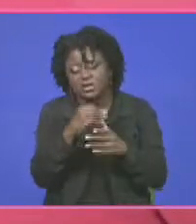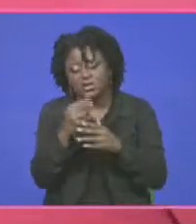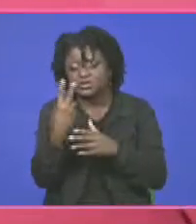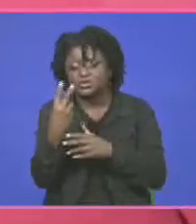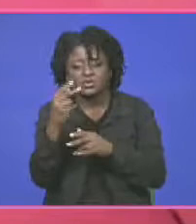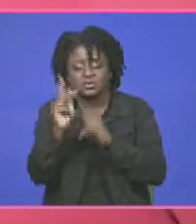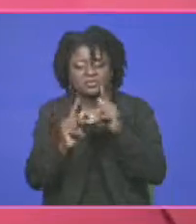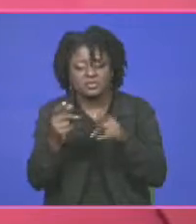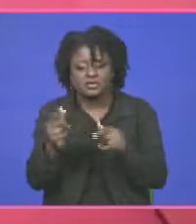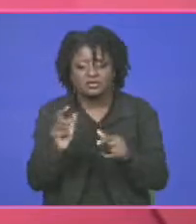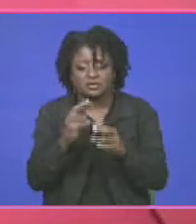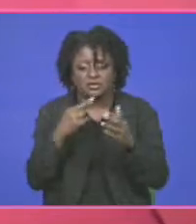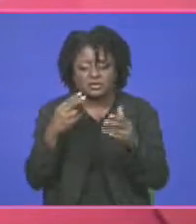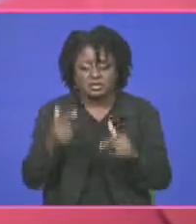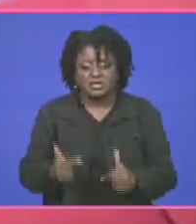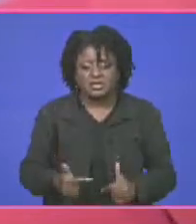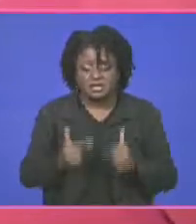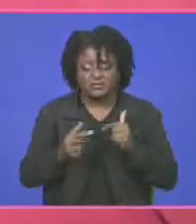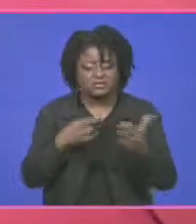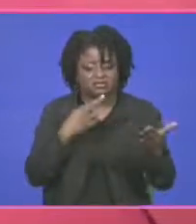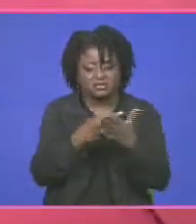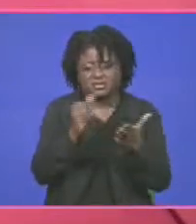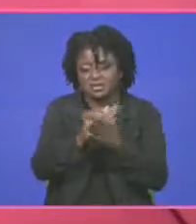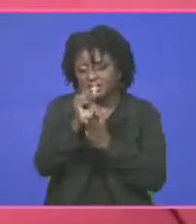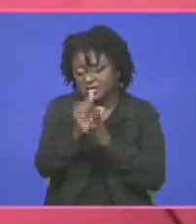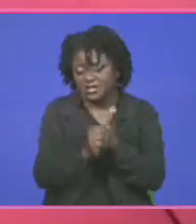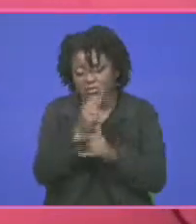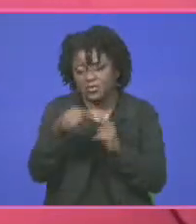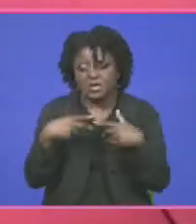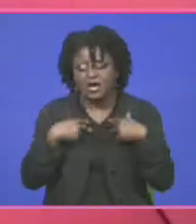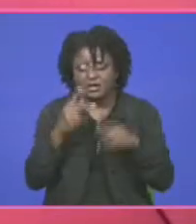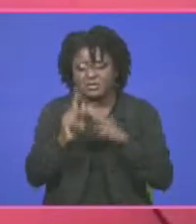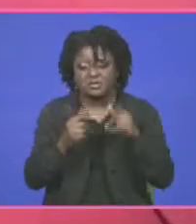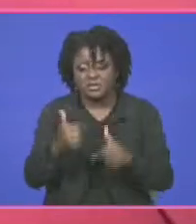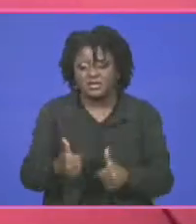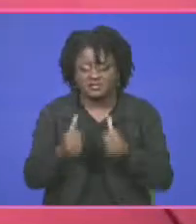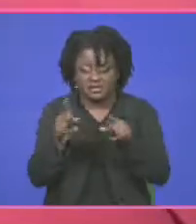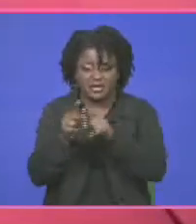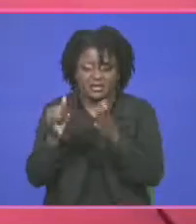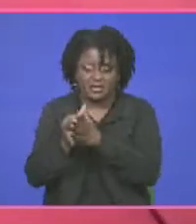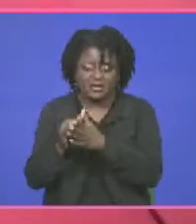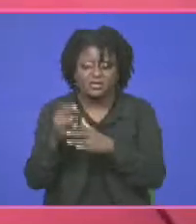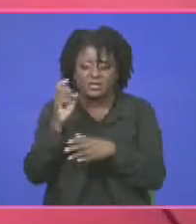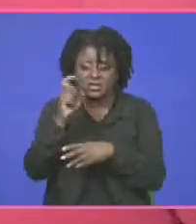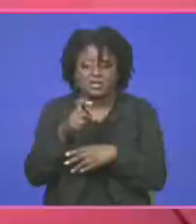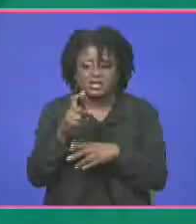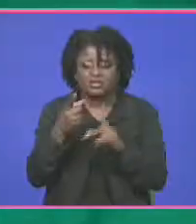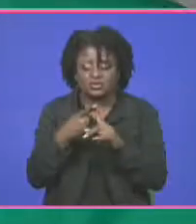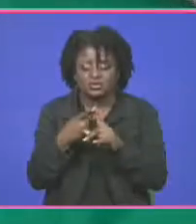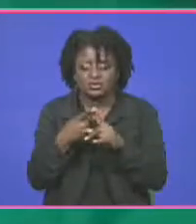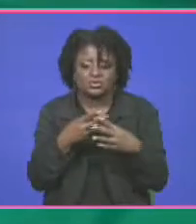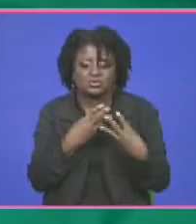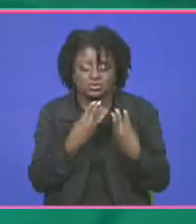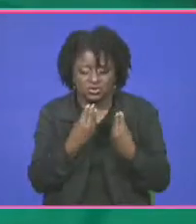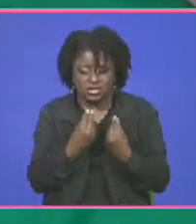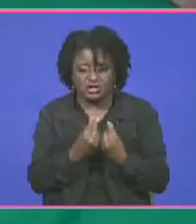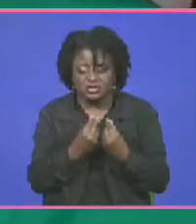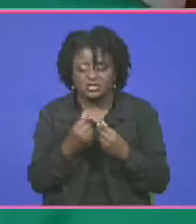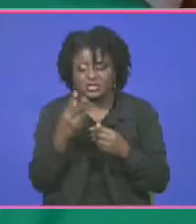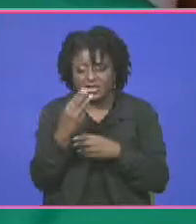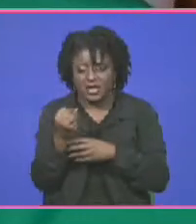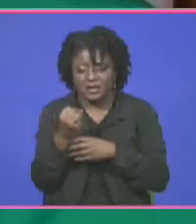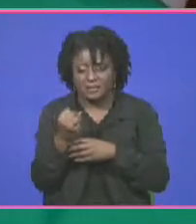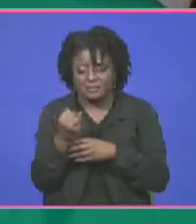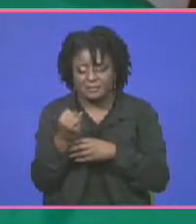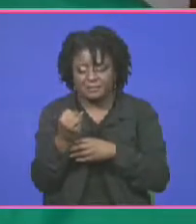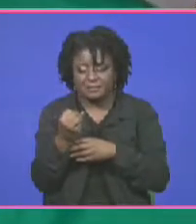So when we have persons living like that, we really need to cherish them, get as much as we can out of